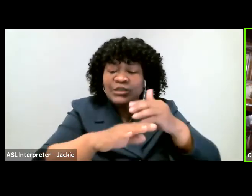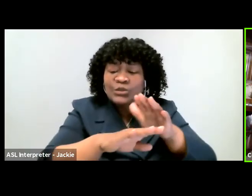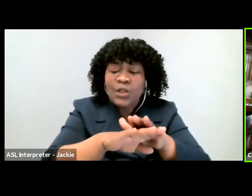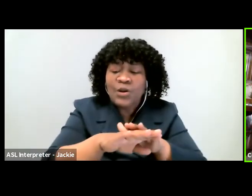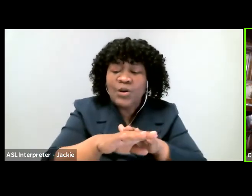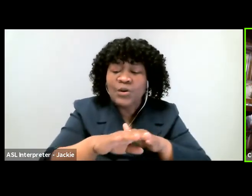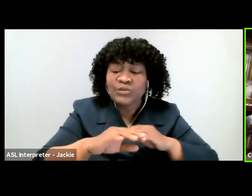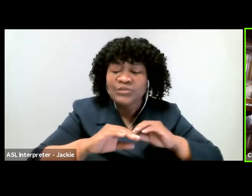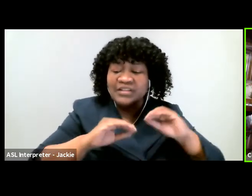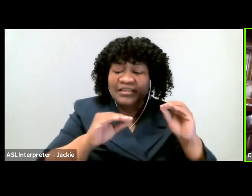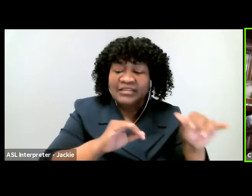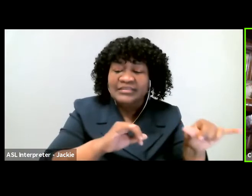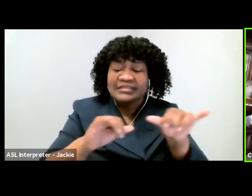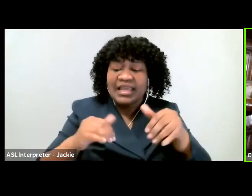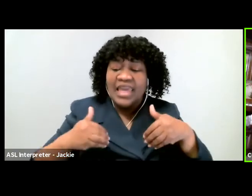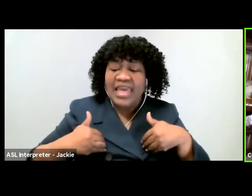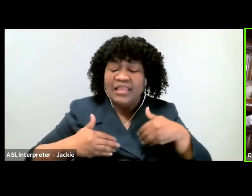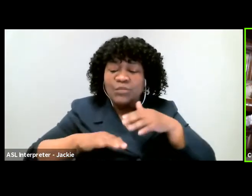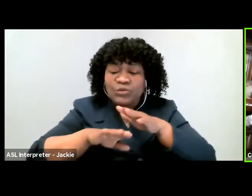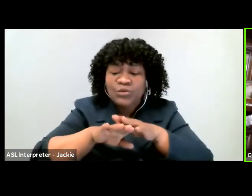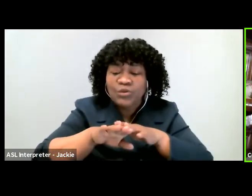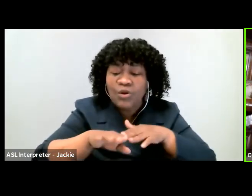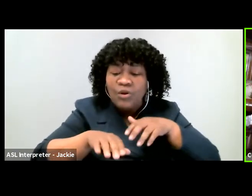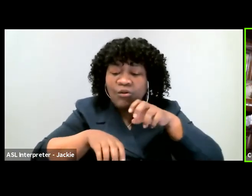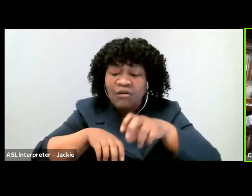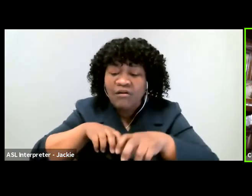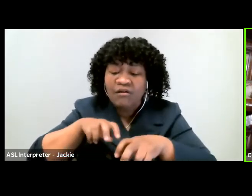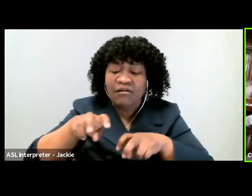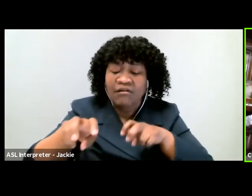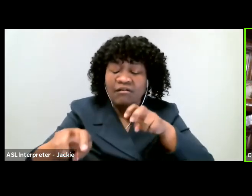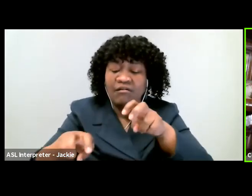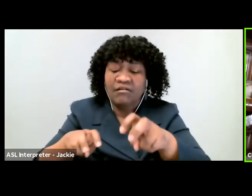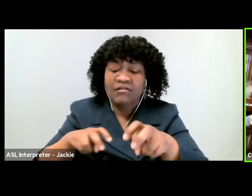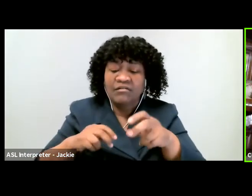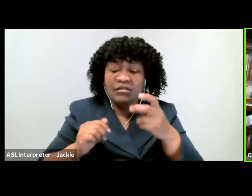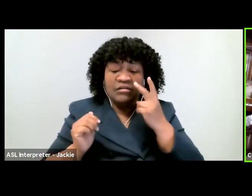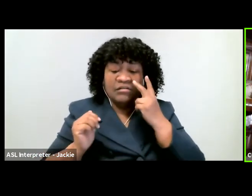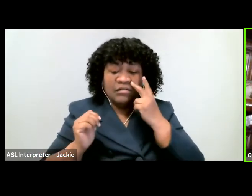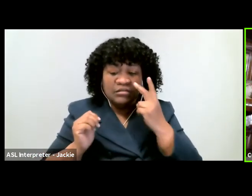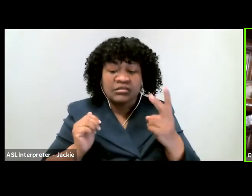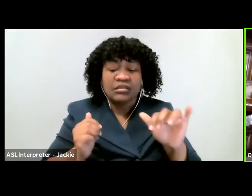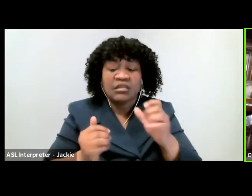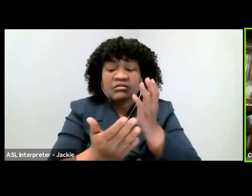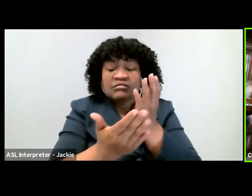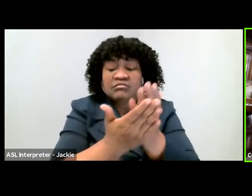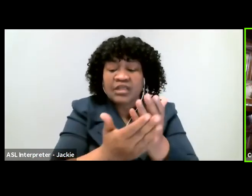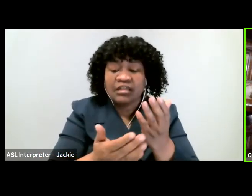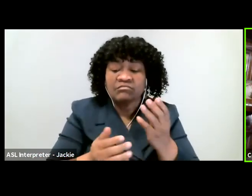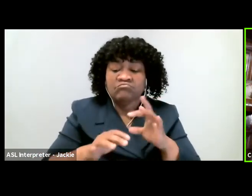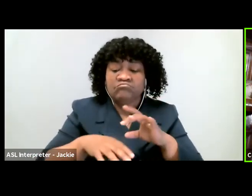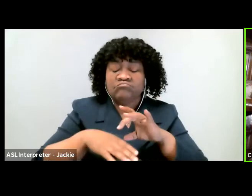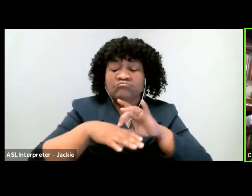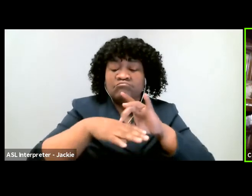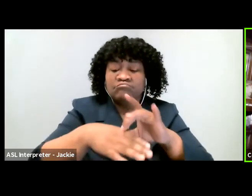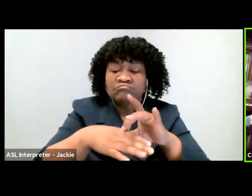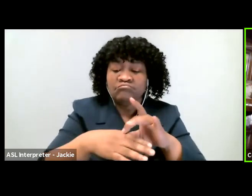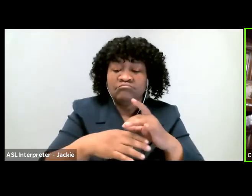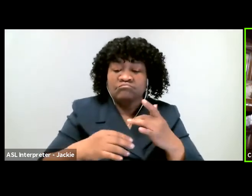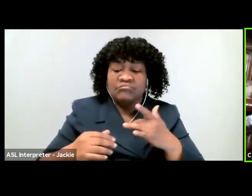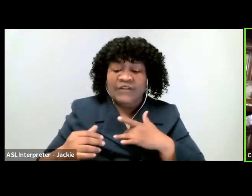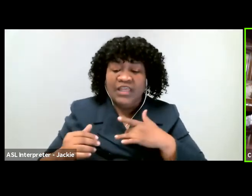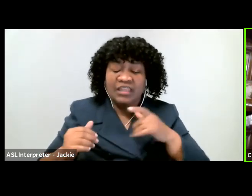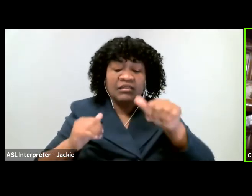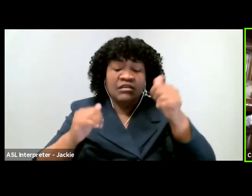down to nothing like an animal could. The trace is fact, but content, the dull feeling is